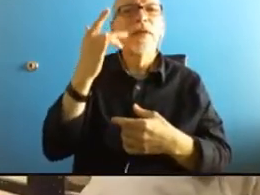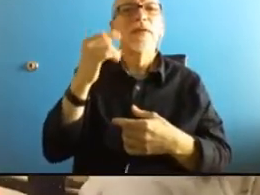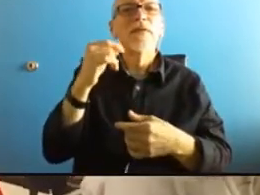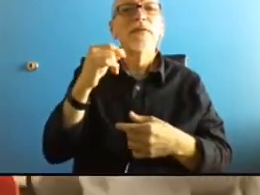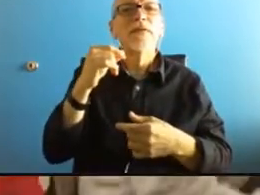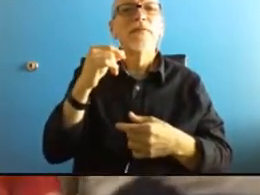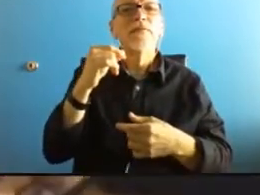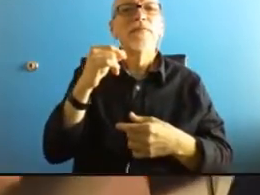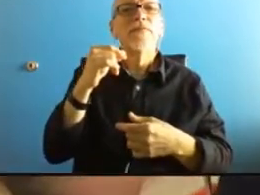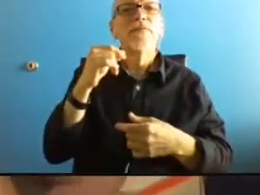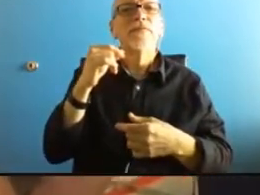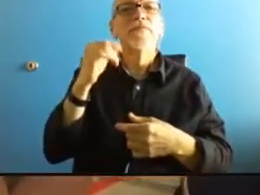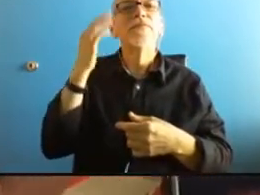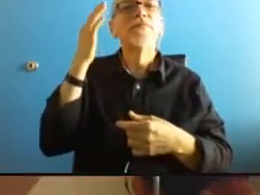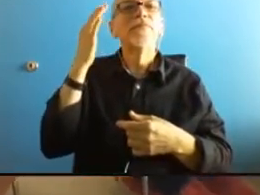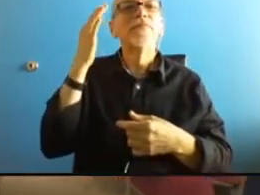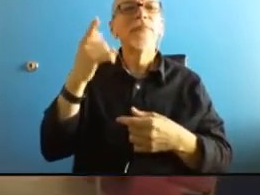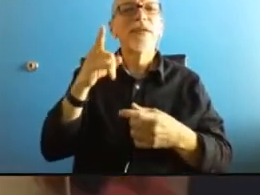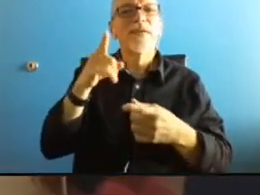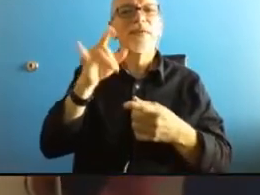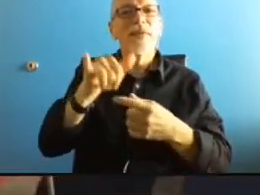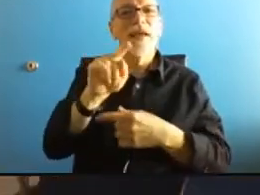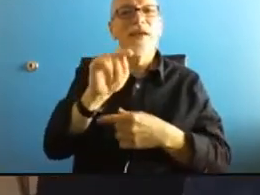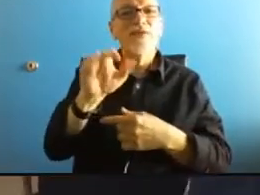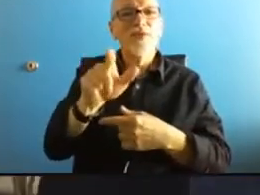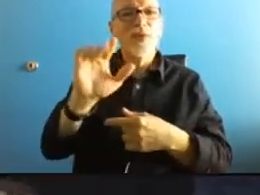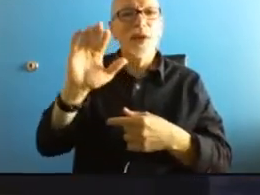of the magic of this tool,